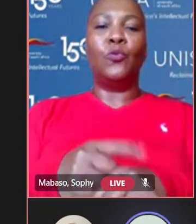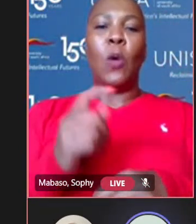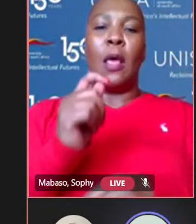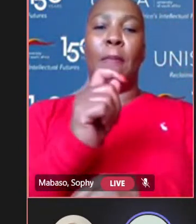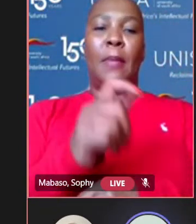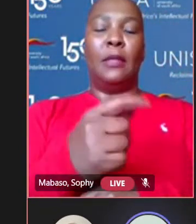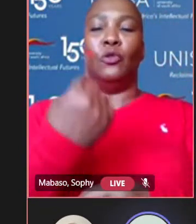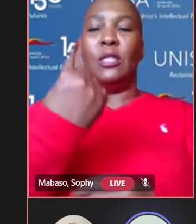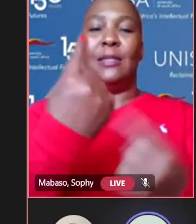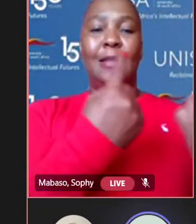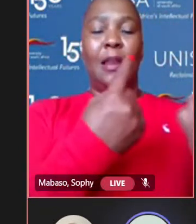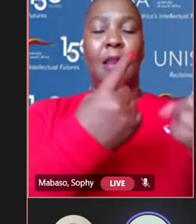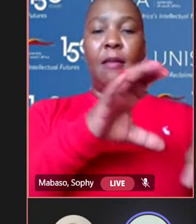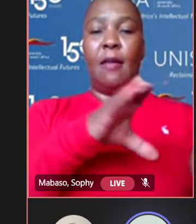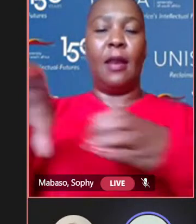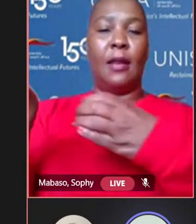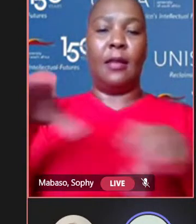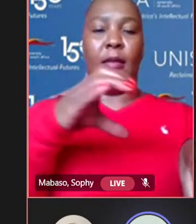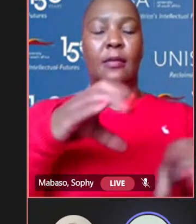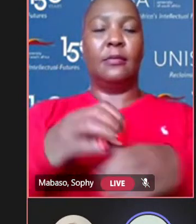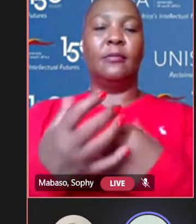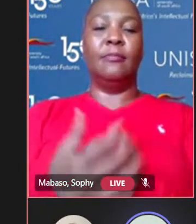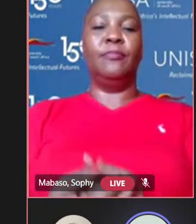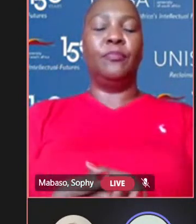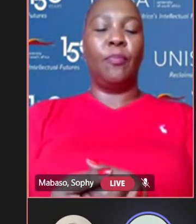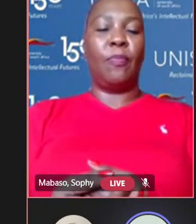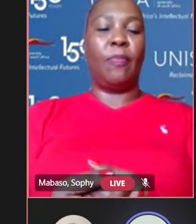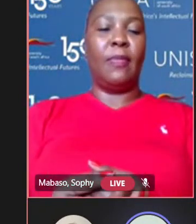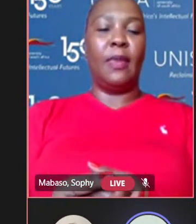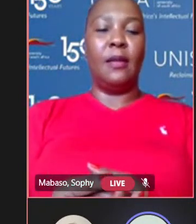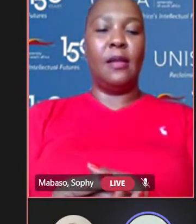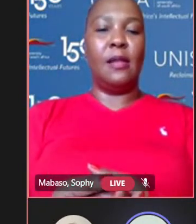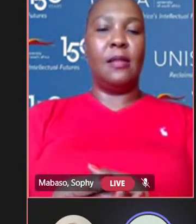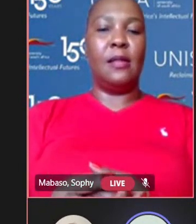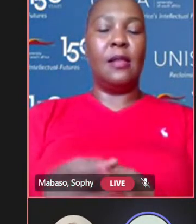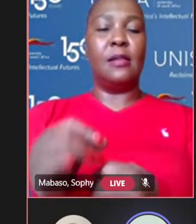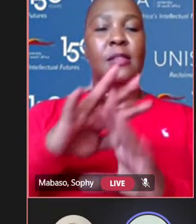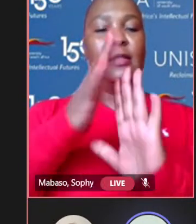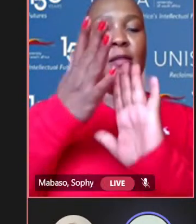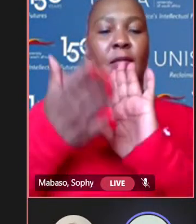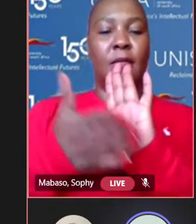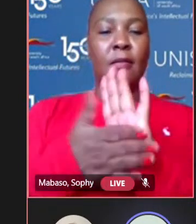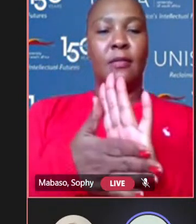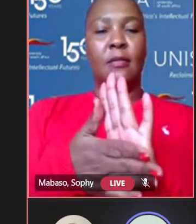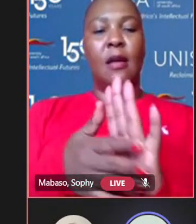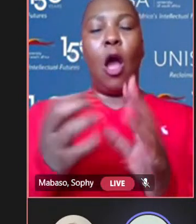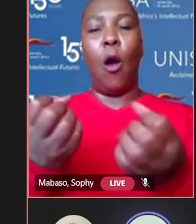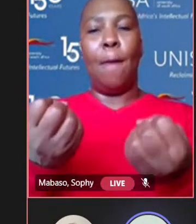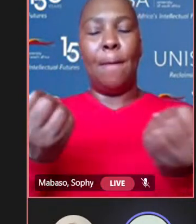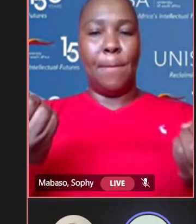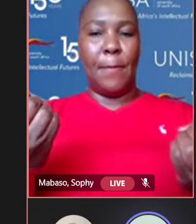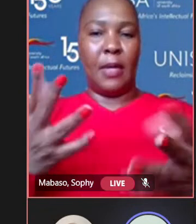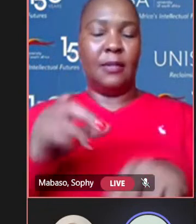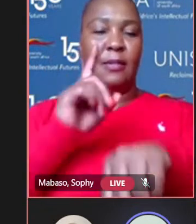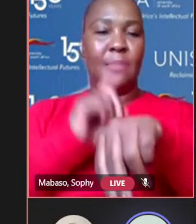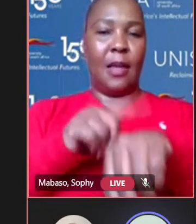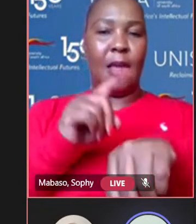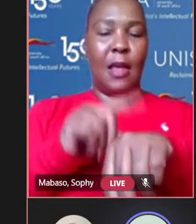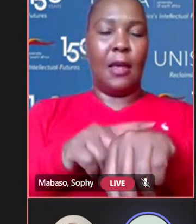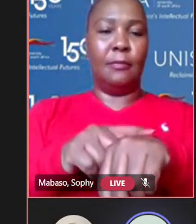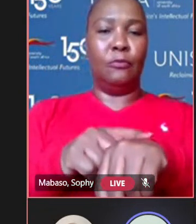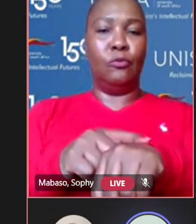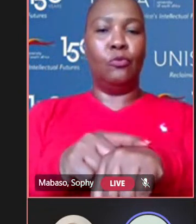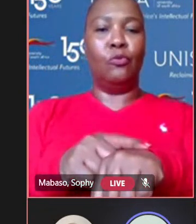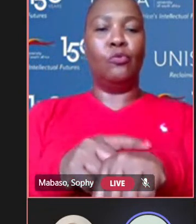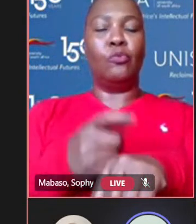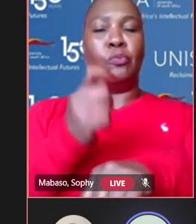that will also give you a holistic view of how much time you need to spend. Are you spending more